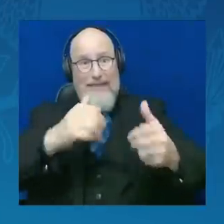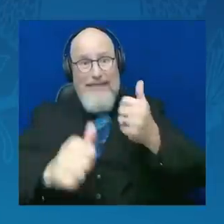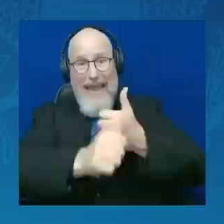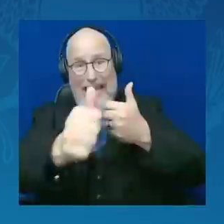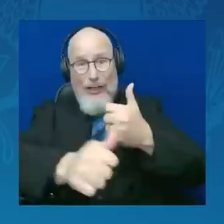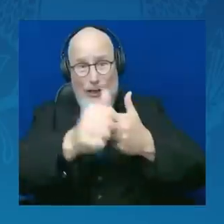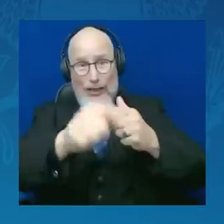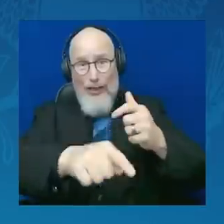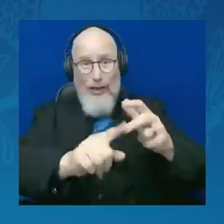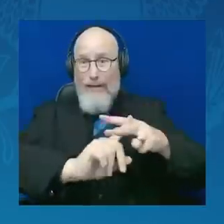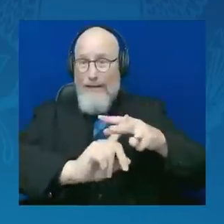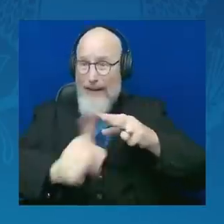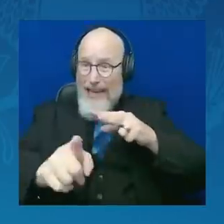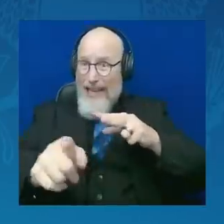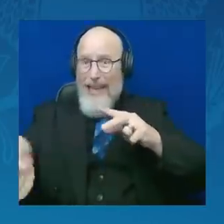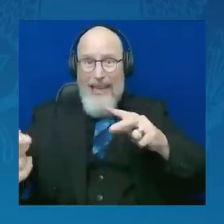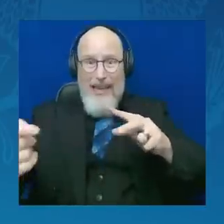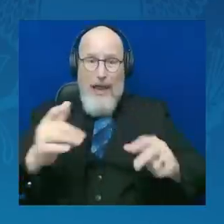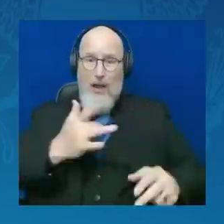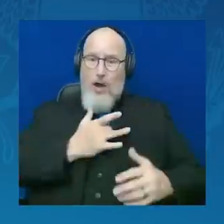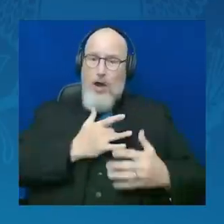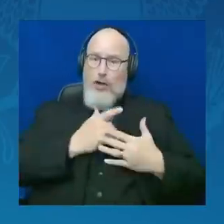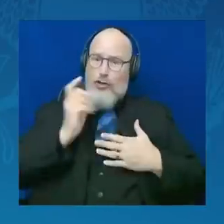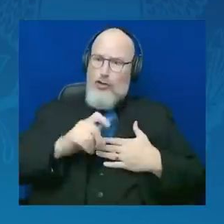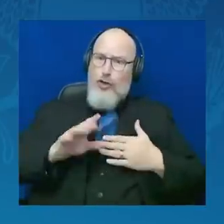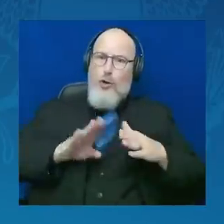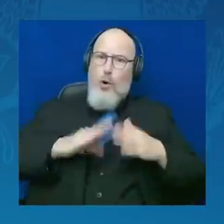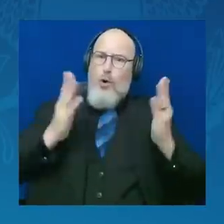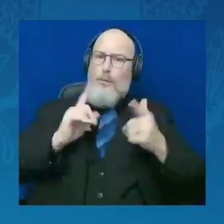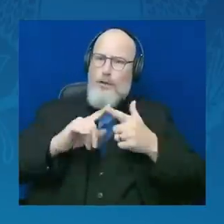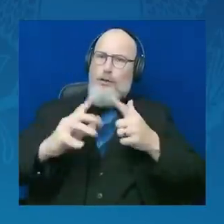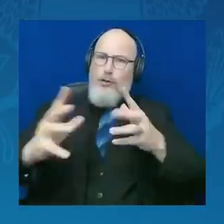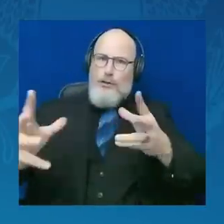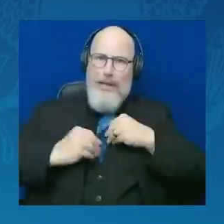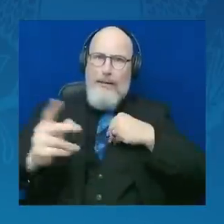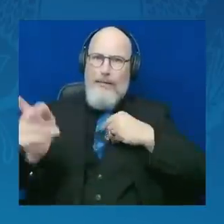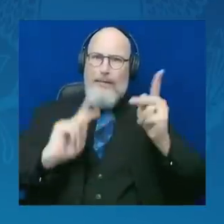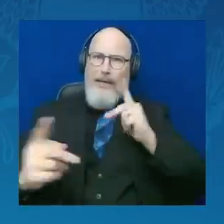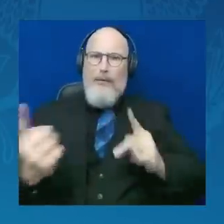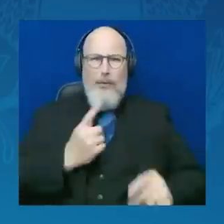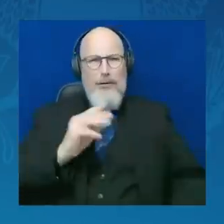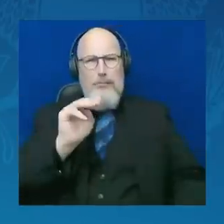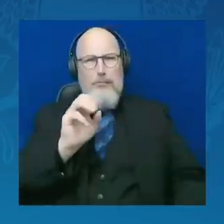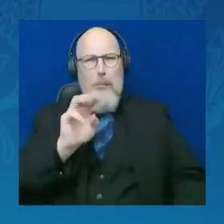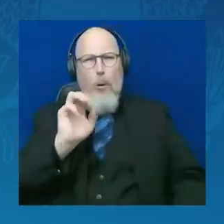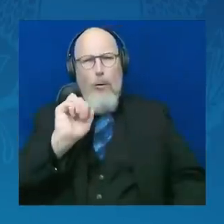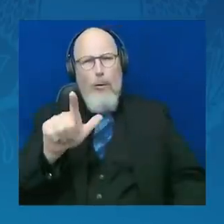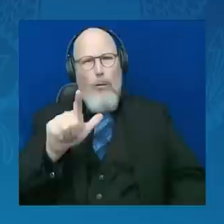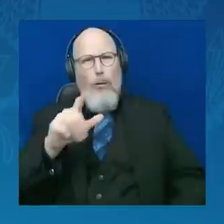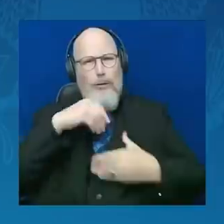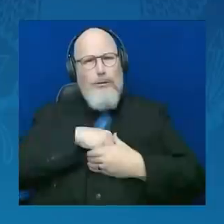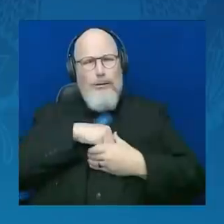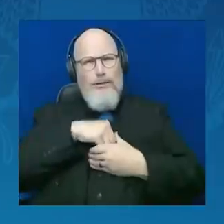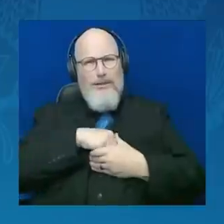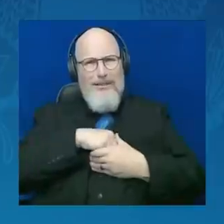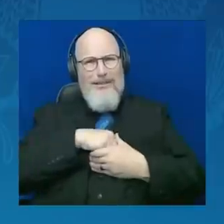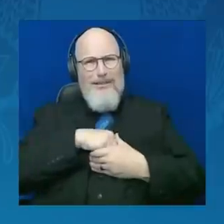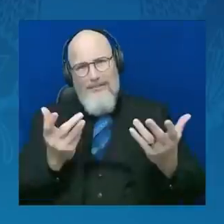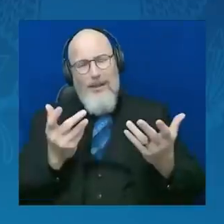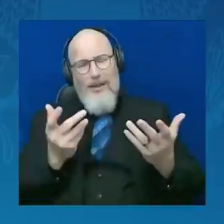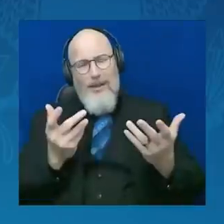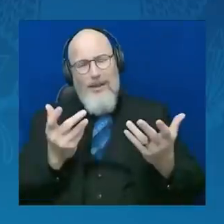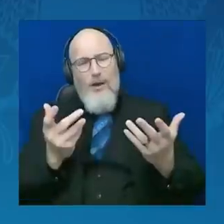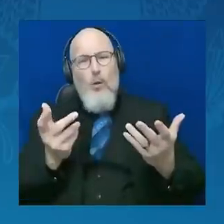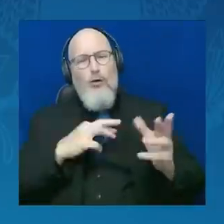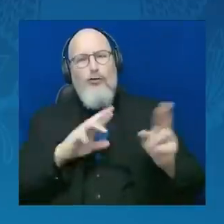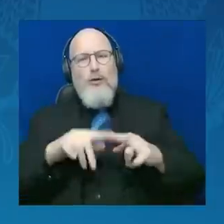prepared to take on to support those people who are fleeing their home when they don't want to leave. In terms of what we are doing in the United